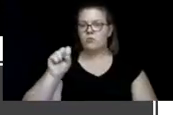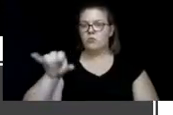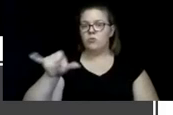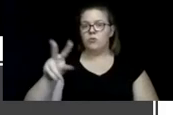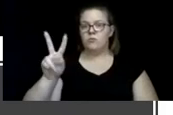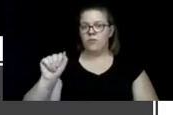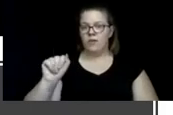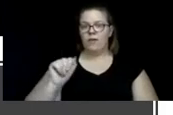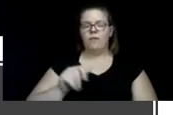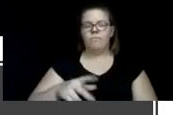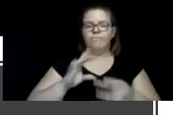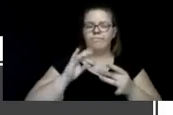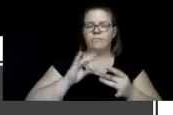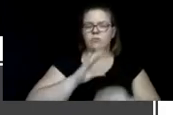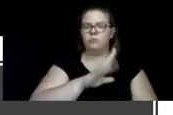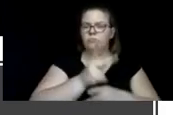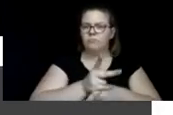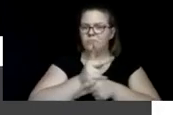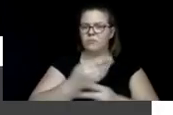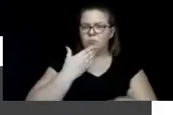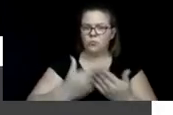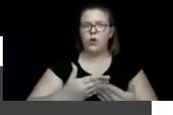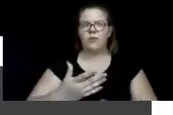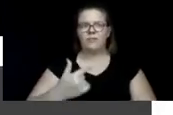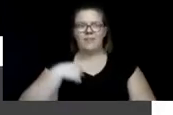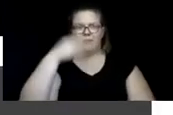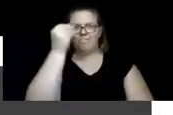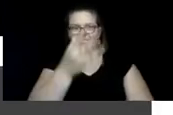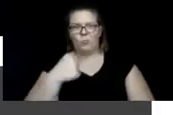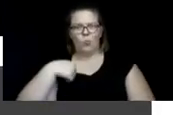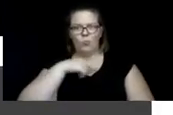is. Next slide, please.